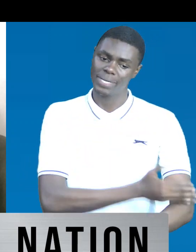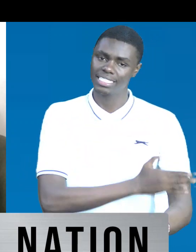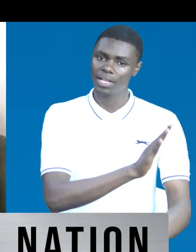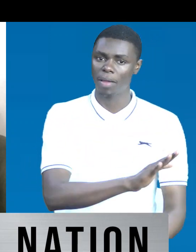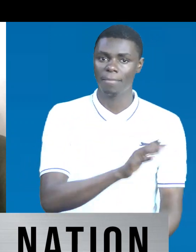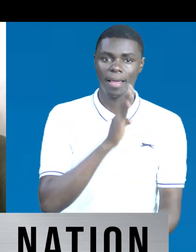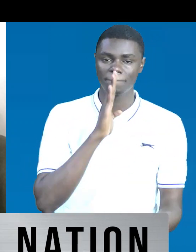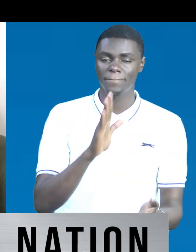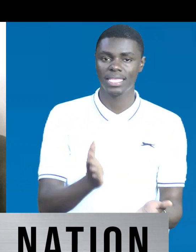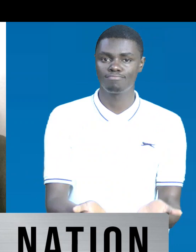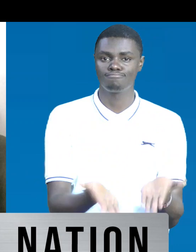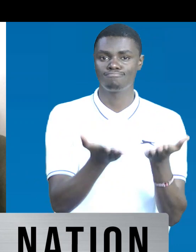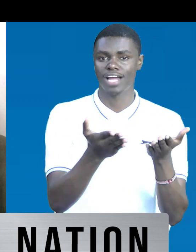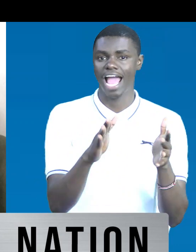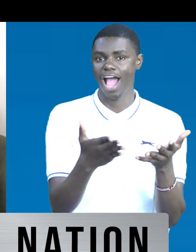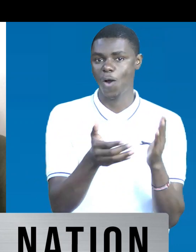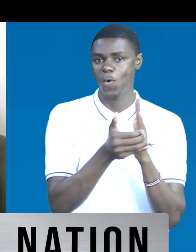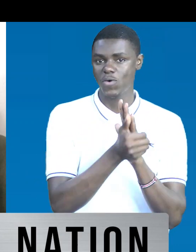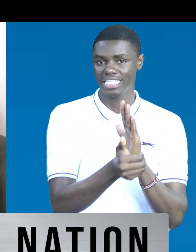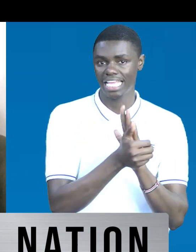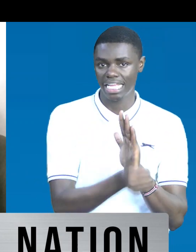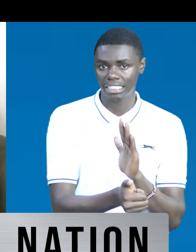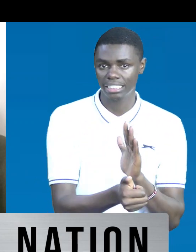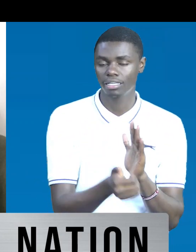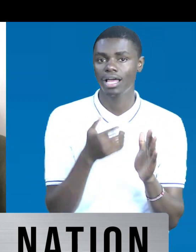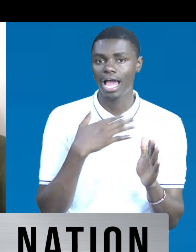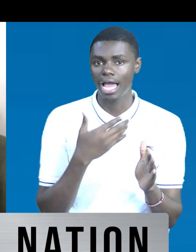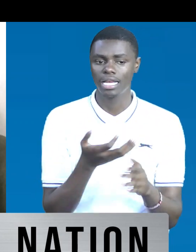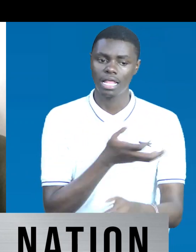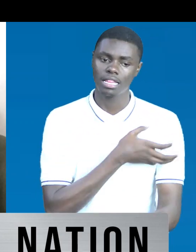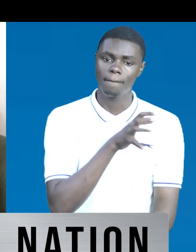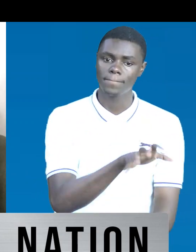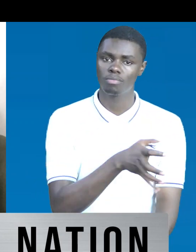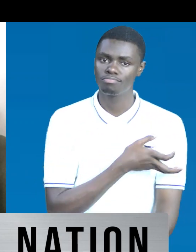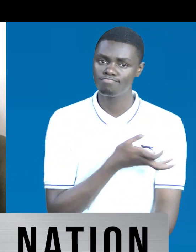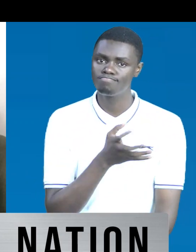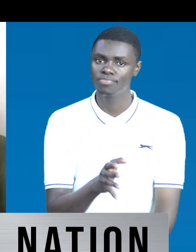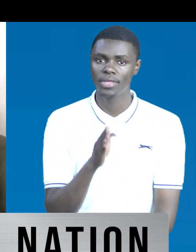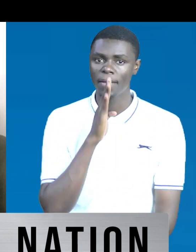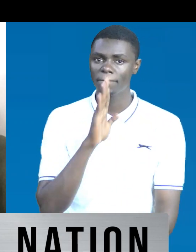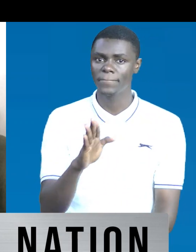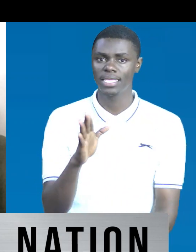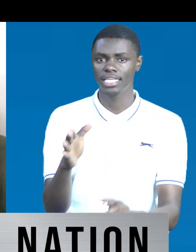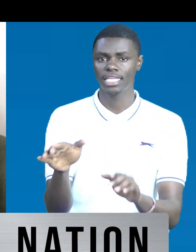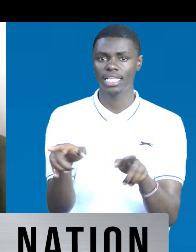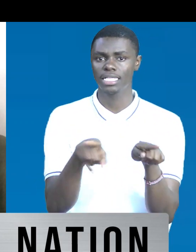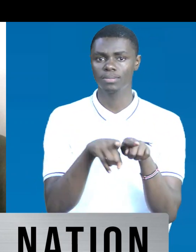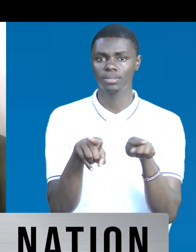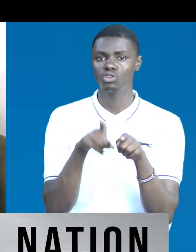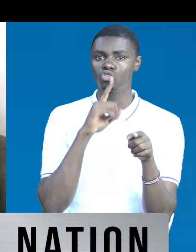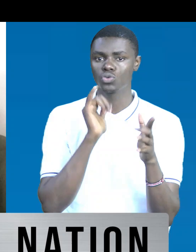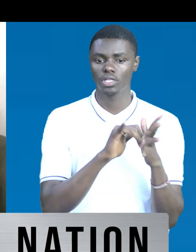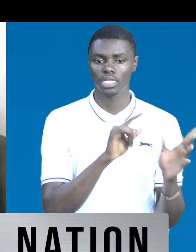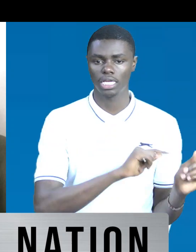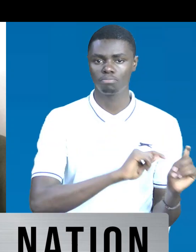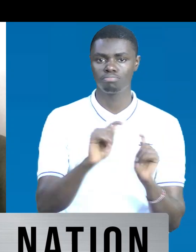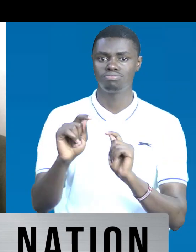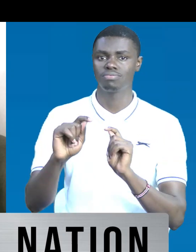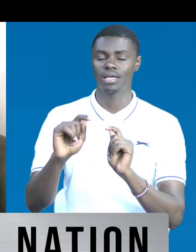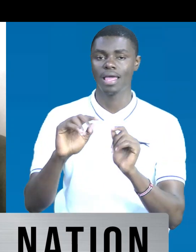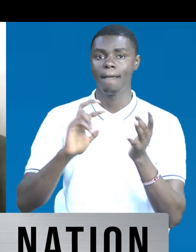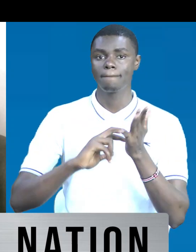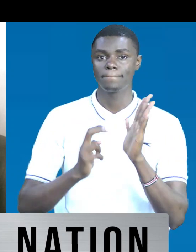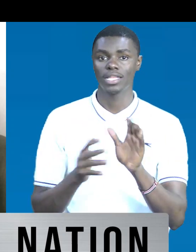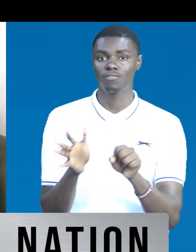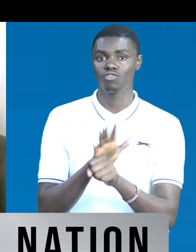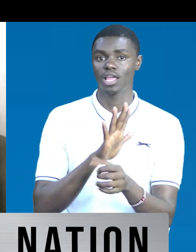be enhanced in terms of skill sets. Let the empowerment be up to par so that they can transit meaningfully